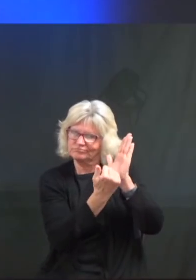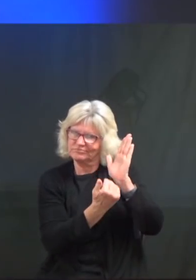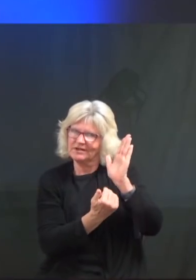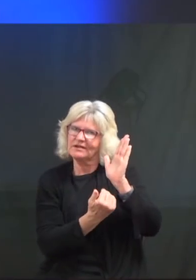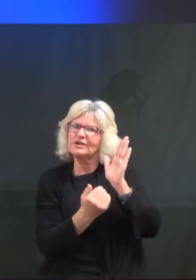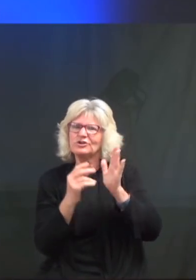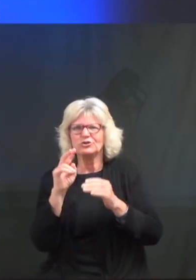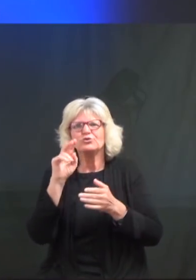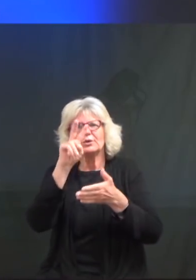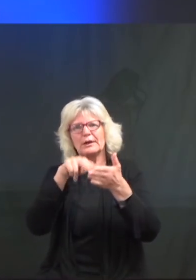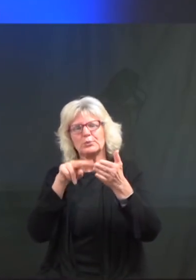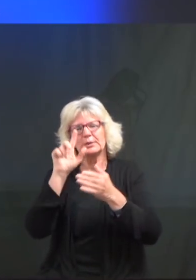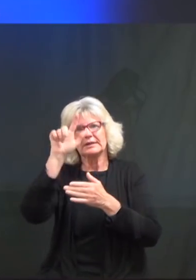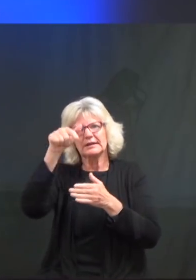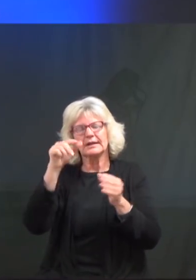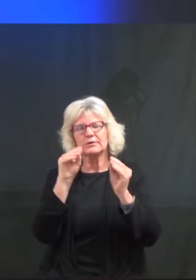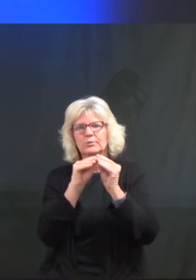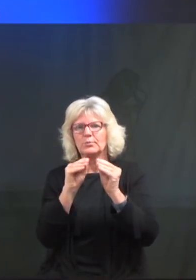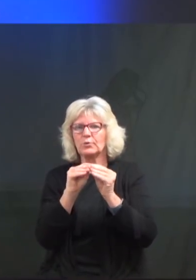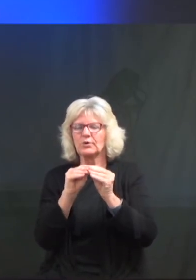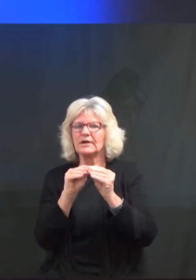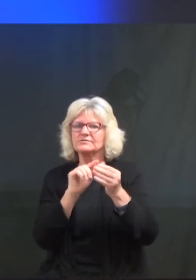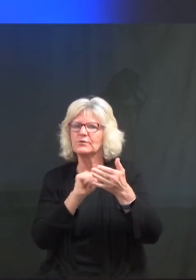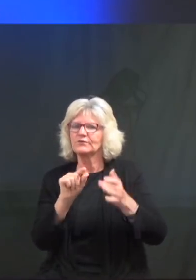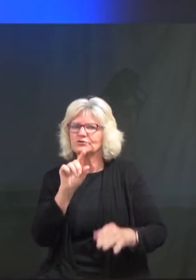through 11, we have this magician,